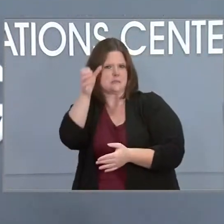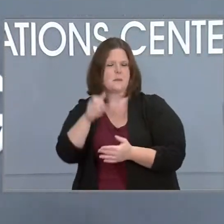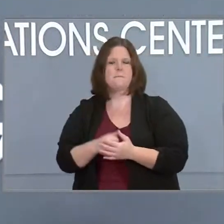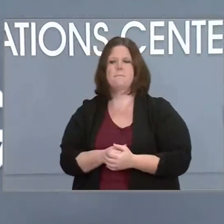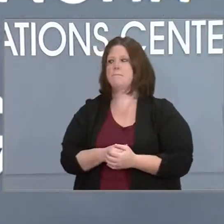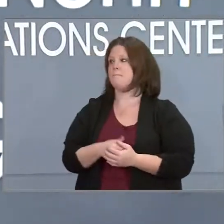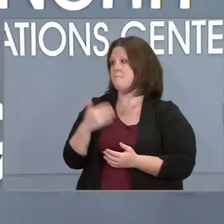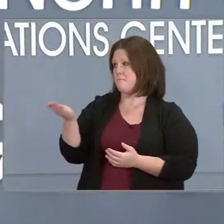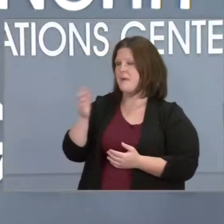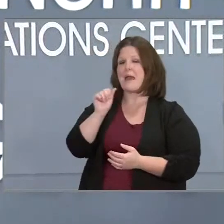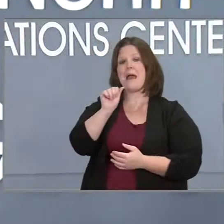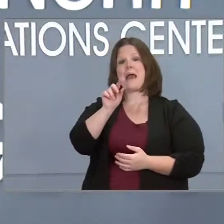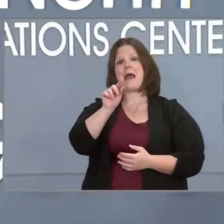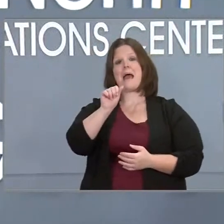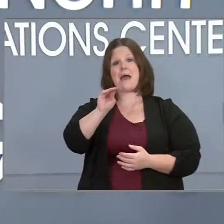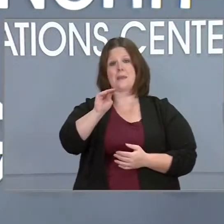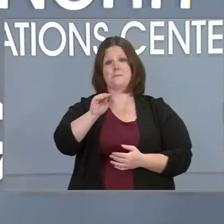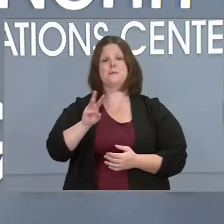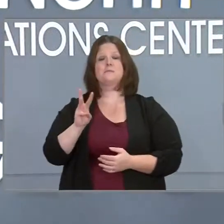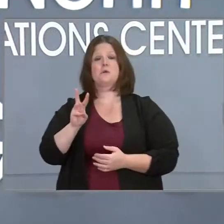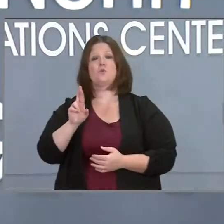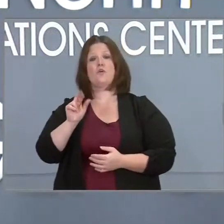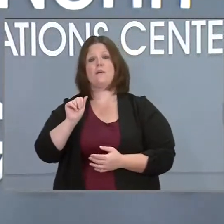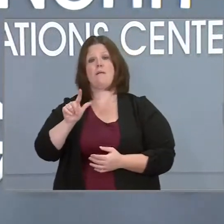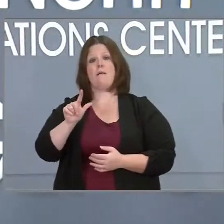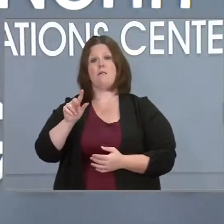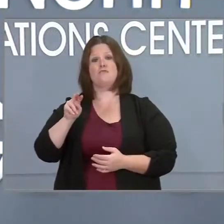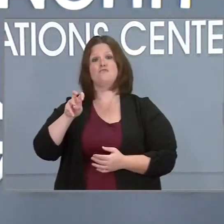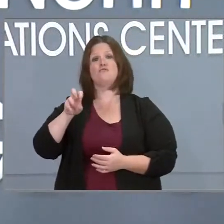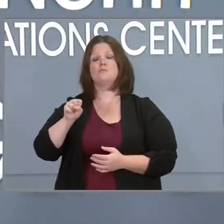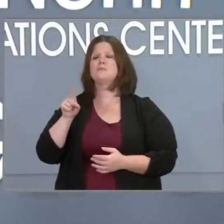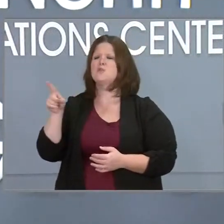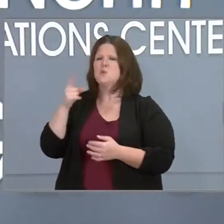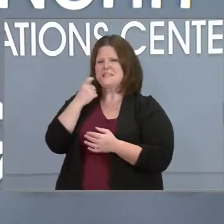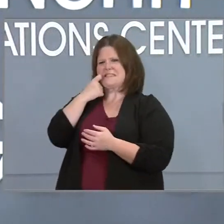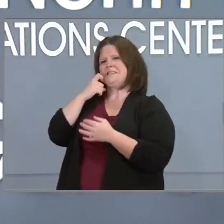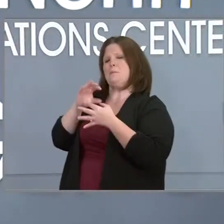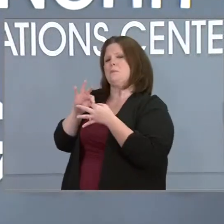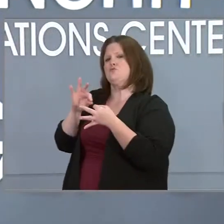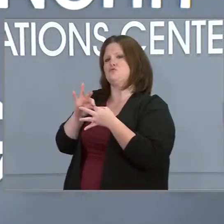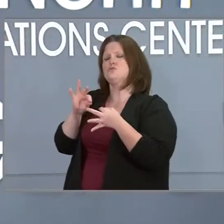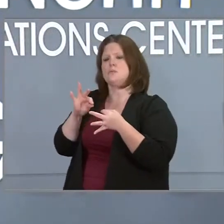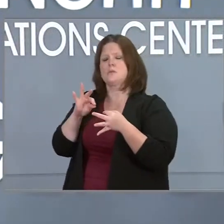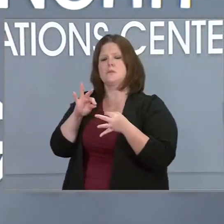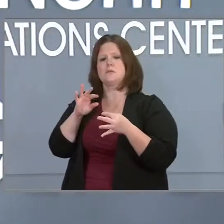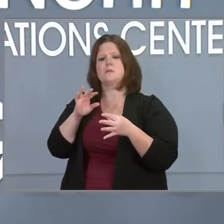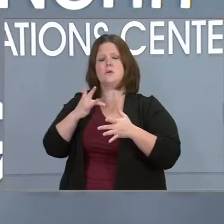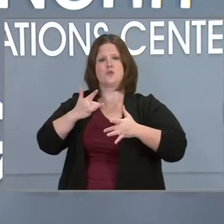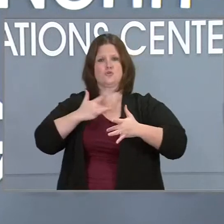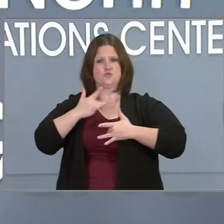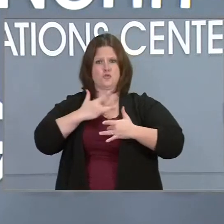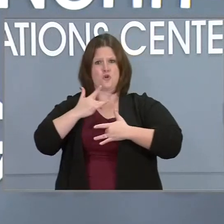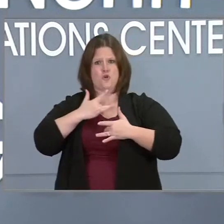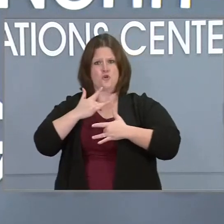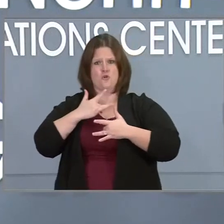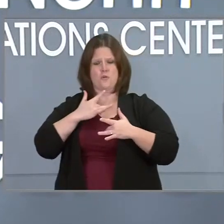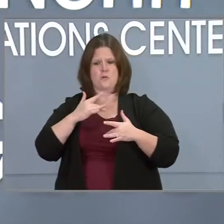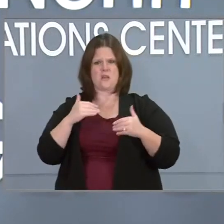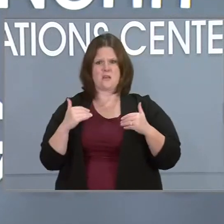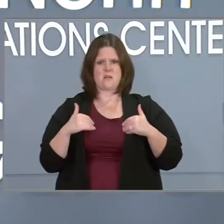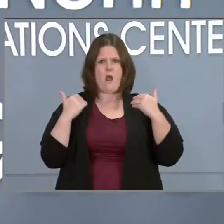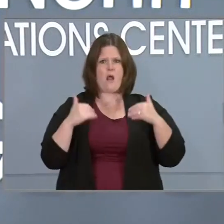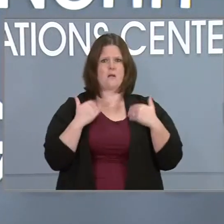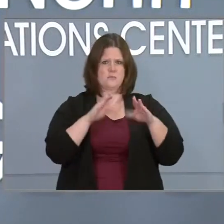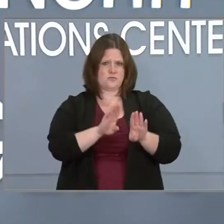Adam? Yeah, Adam Owens, WRAL News. You mentioned earlier, Governor, that there is increased concern that the youngest among